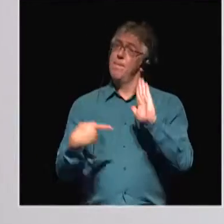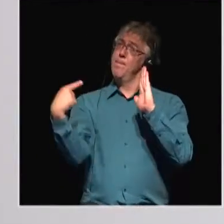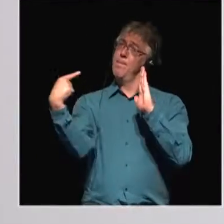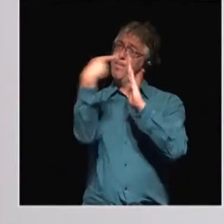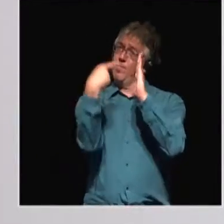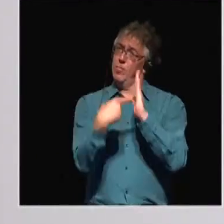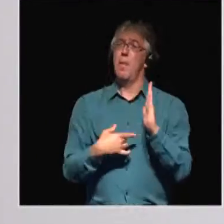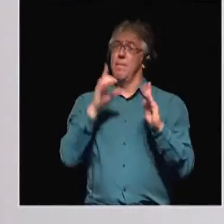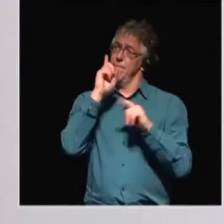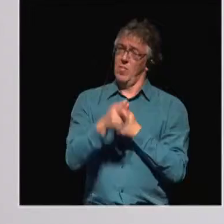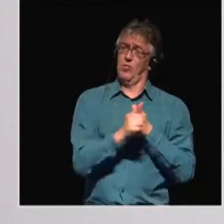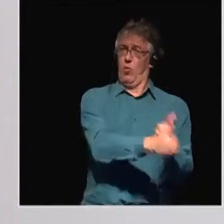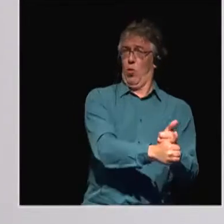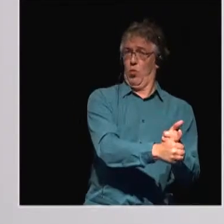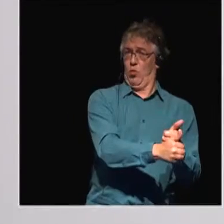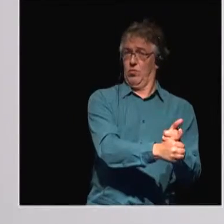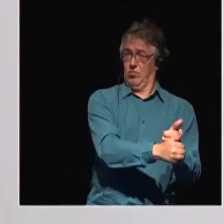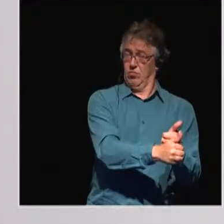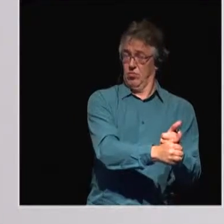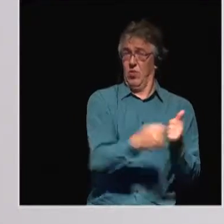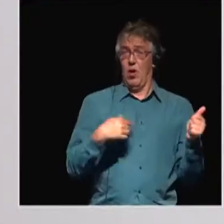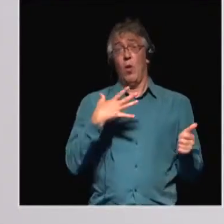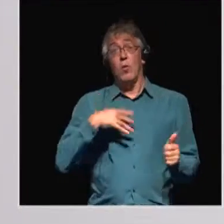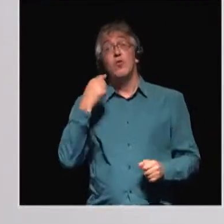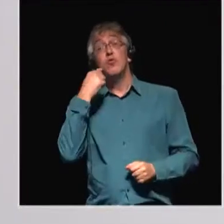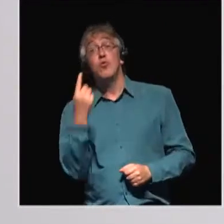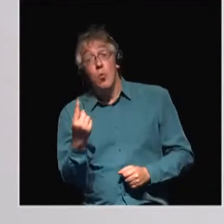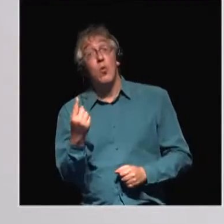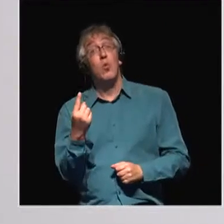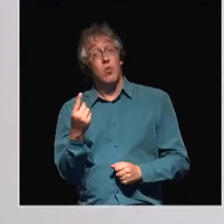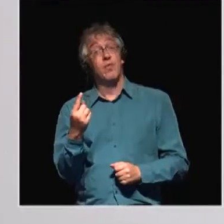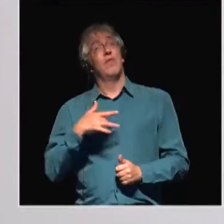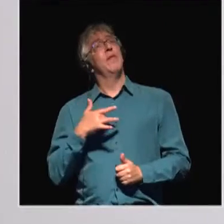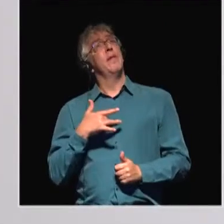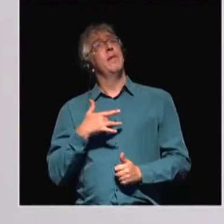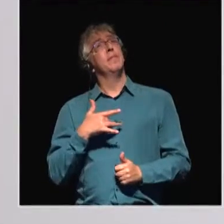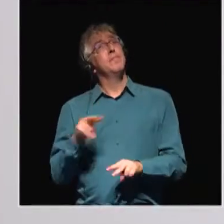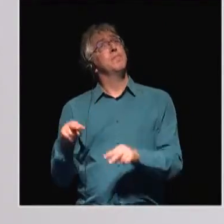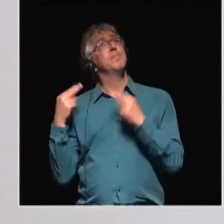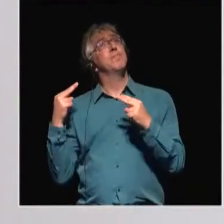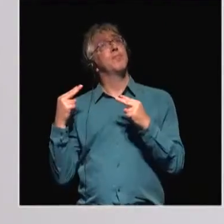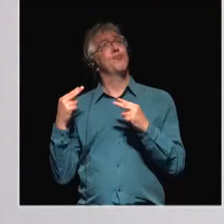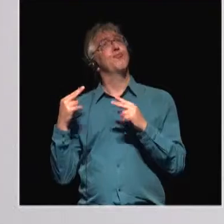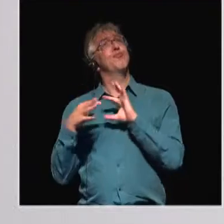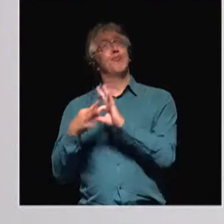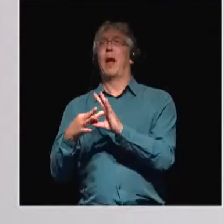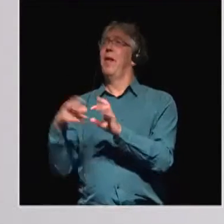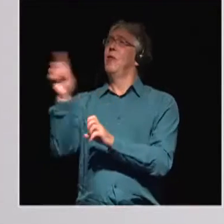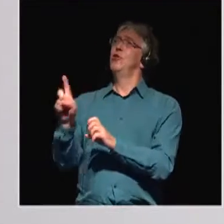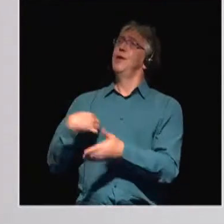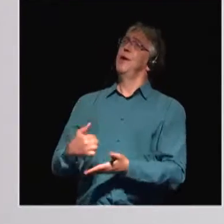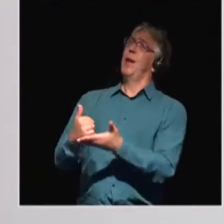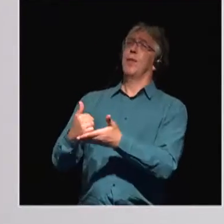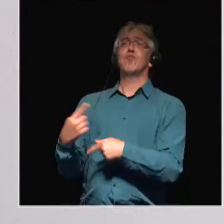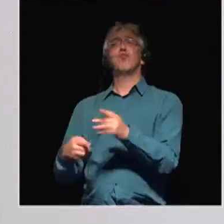something very useful in energy? First of all, what we're doing is in a spirit of partnership. We need